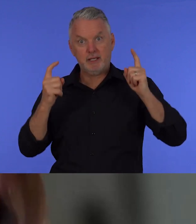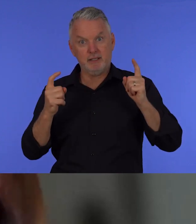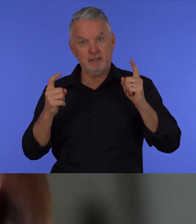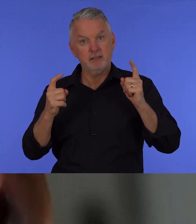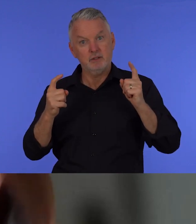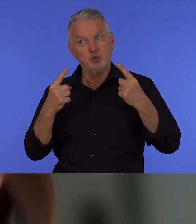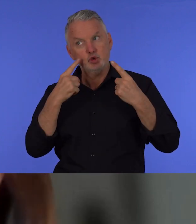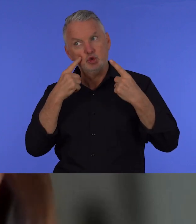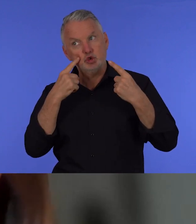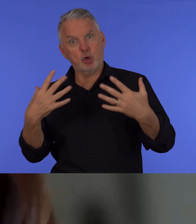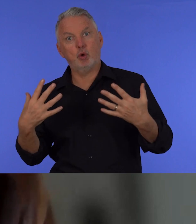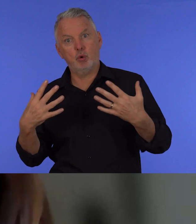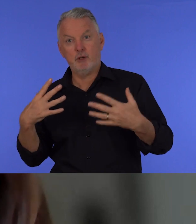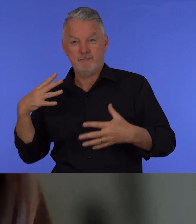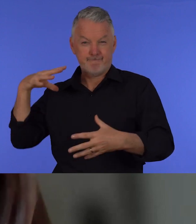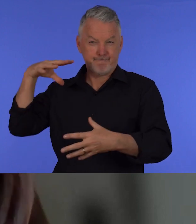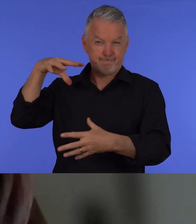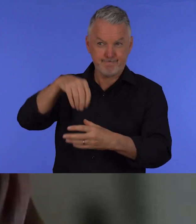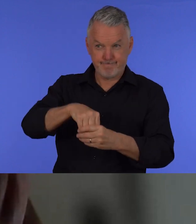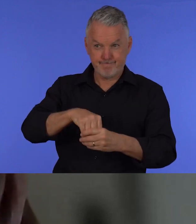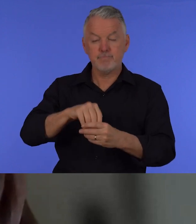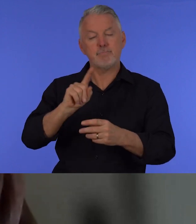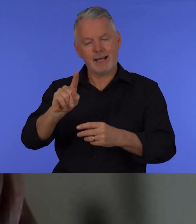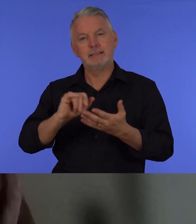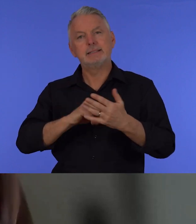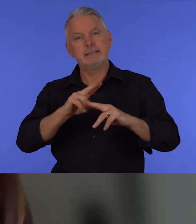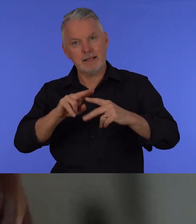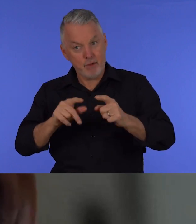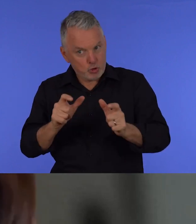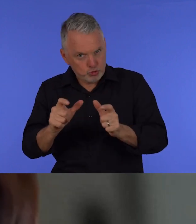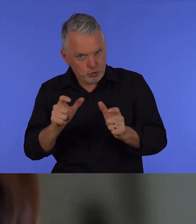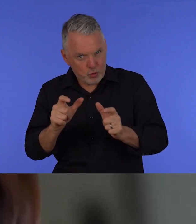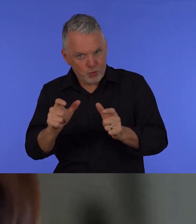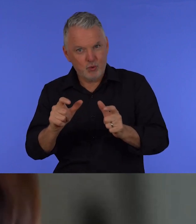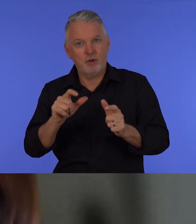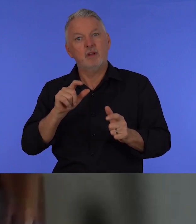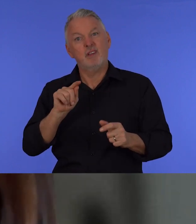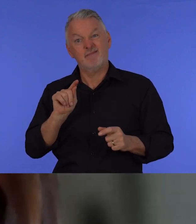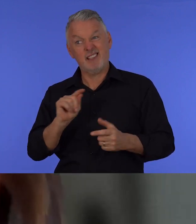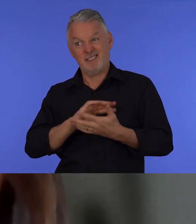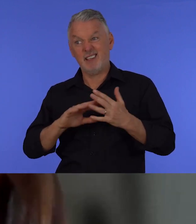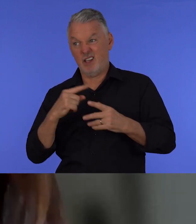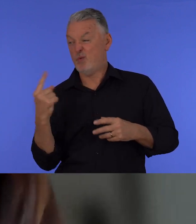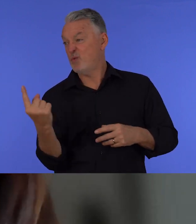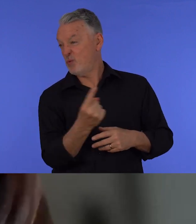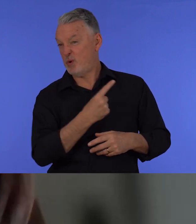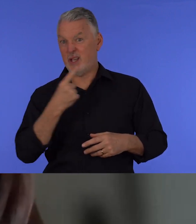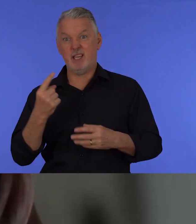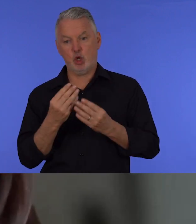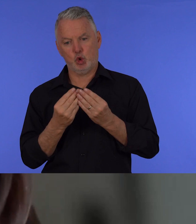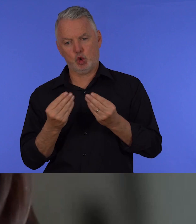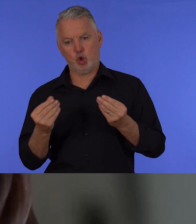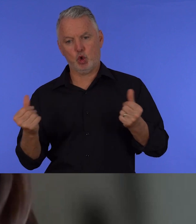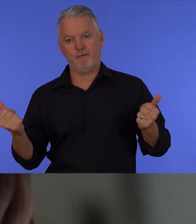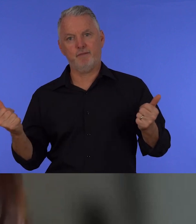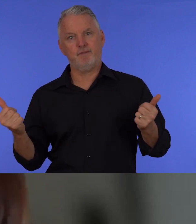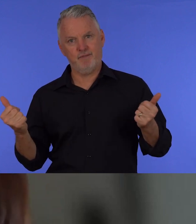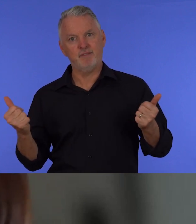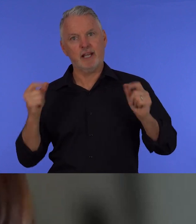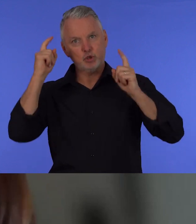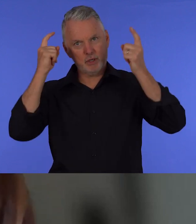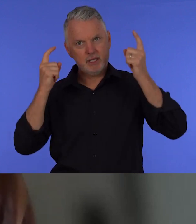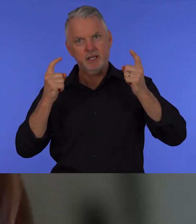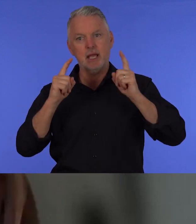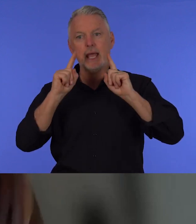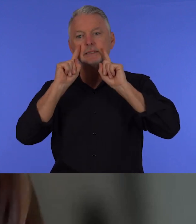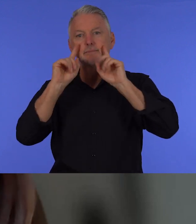the solution to anxiety generally, and so but obviously exposure in a way that's safe. And so that's how we all